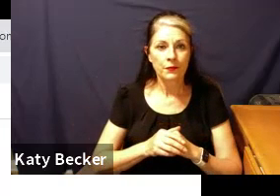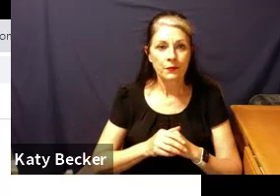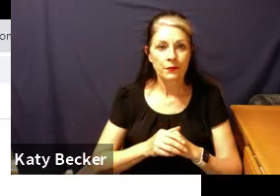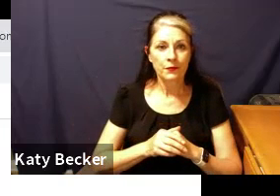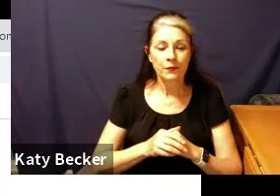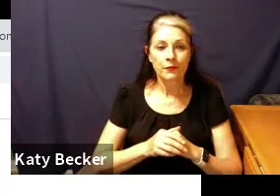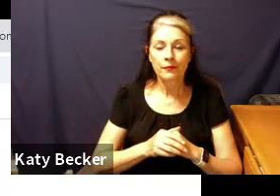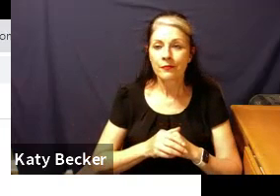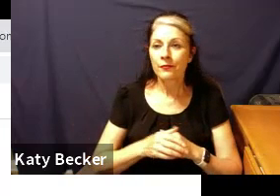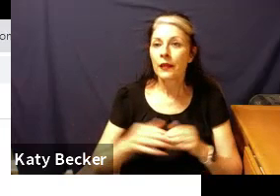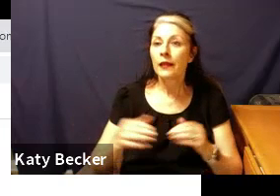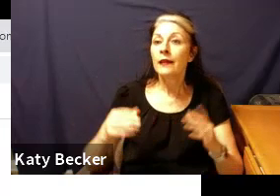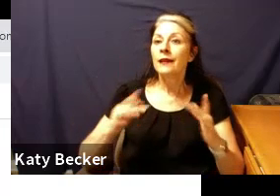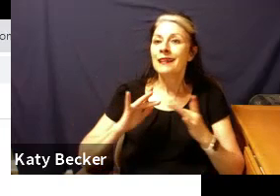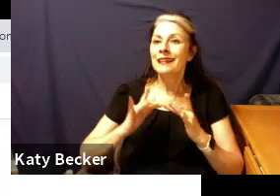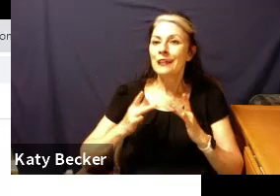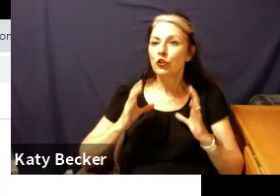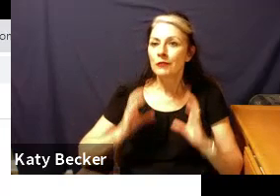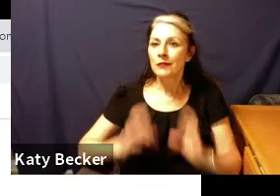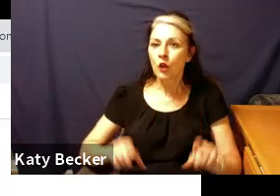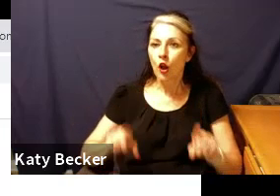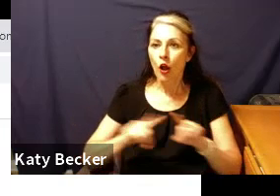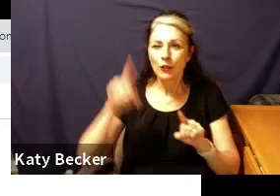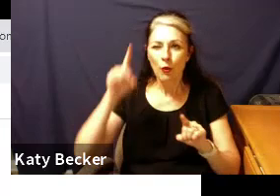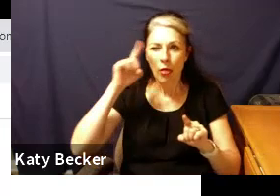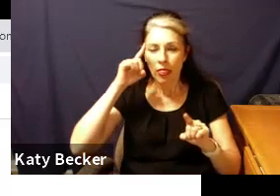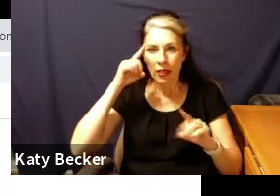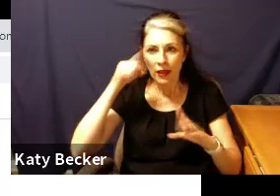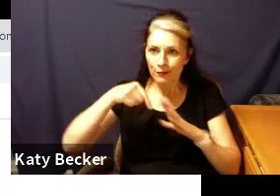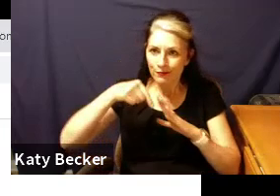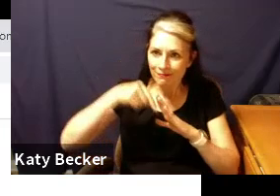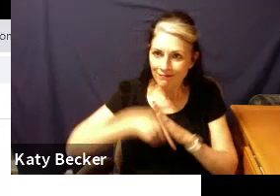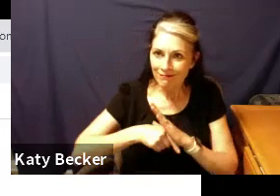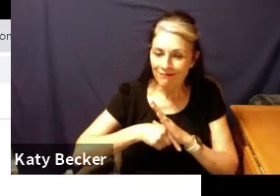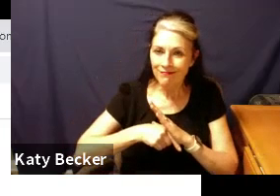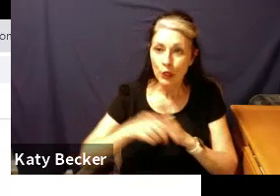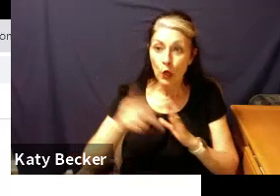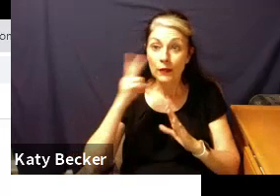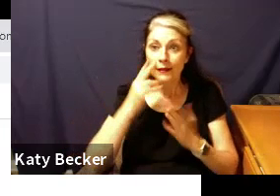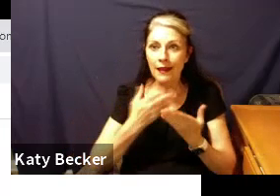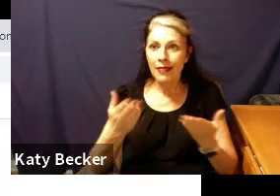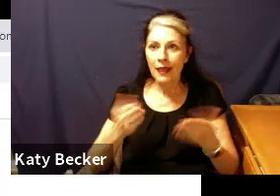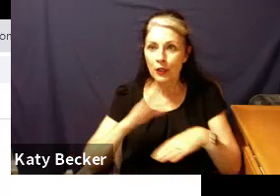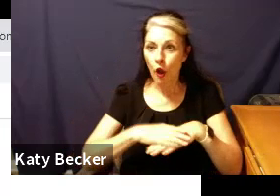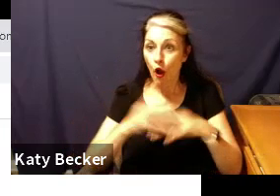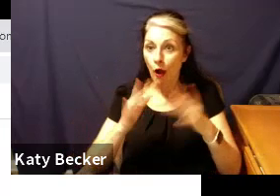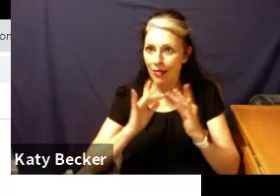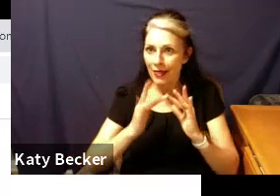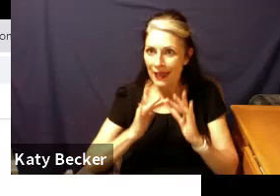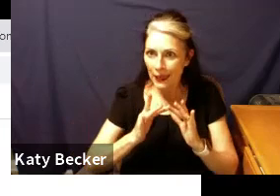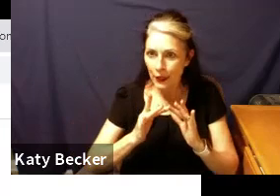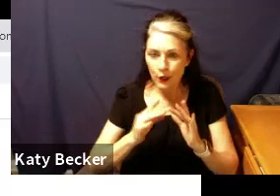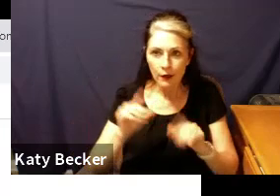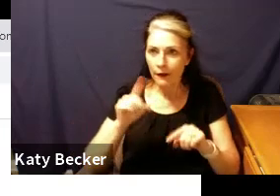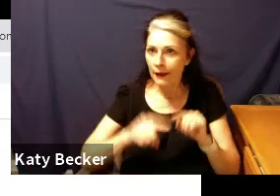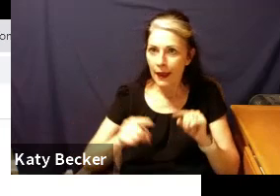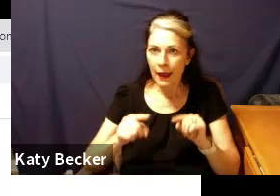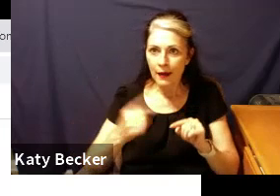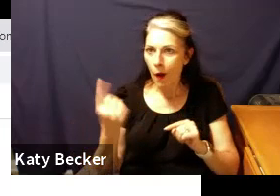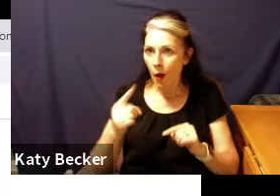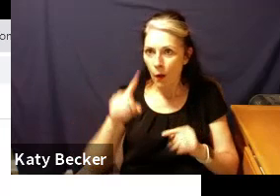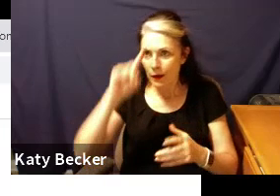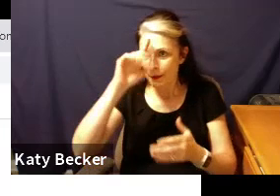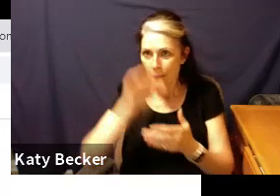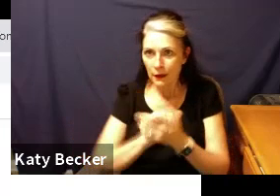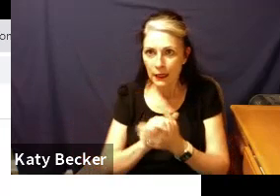Digital citizenship is also thinking critically. We all know that we see things on the internet and we can't always believe what we see